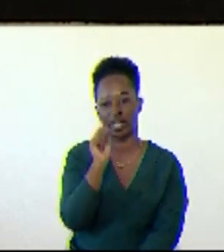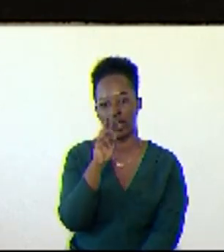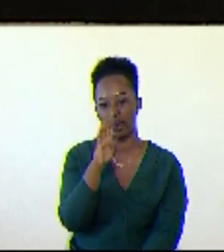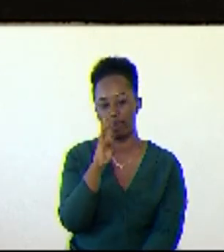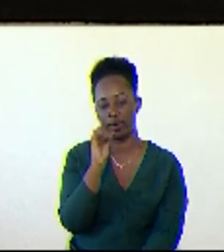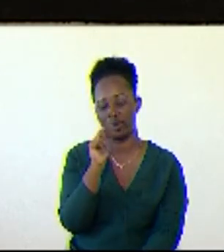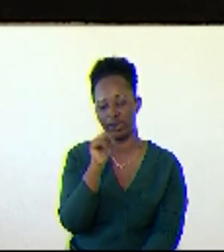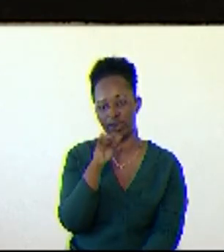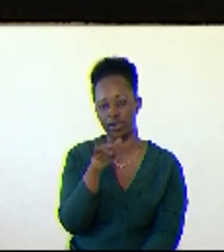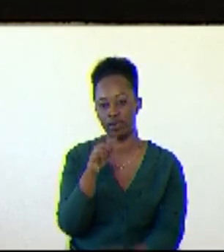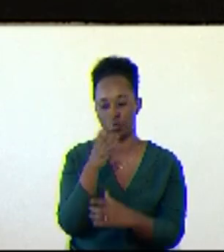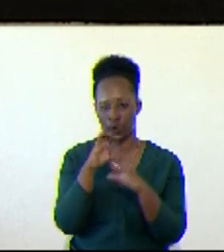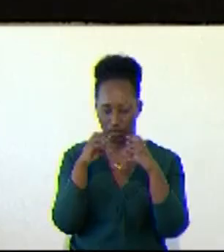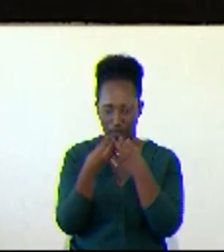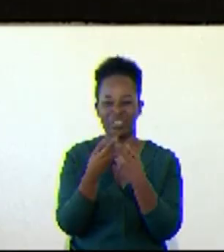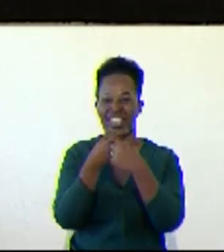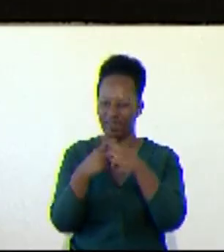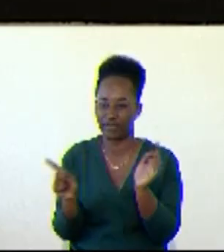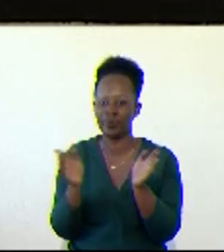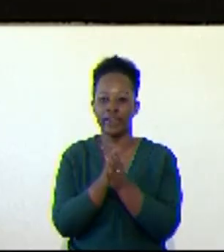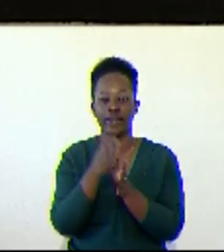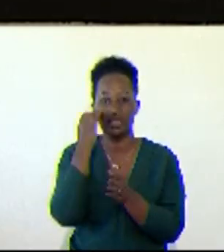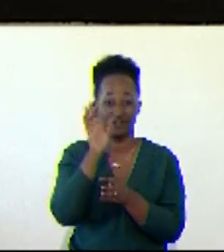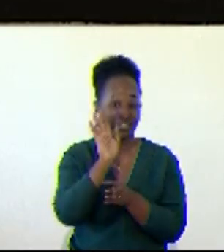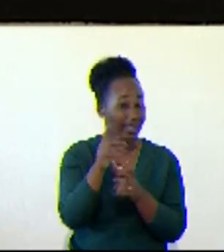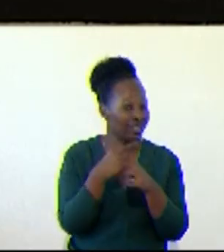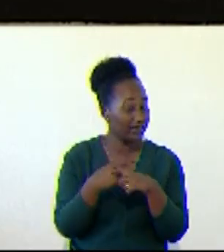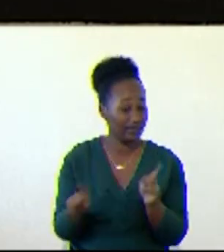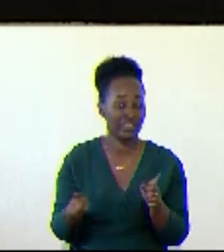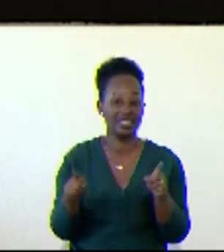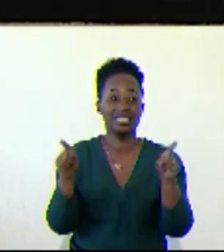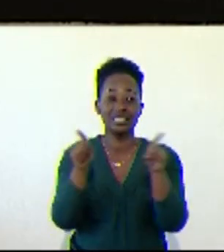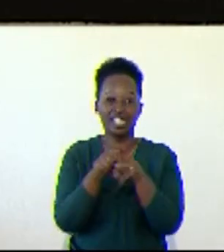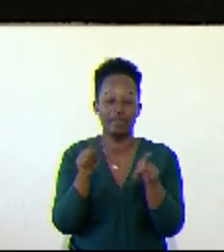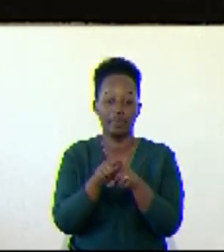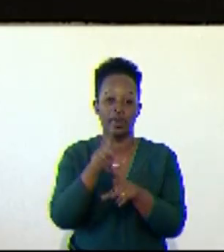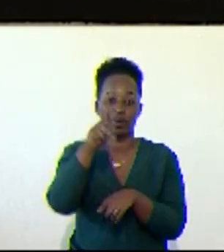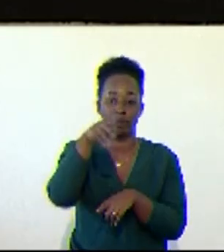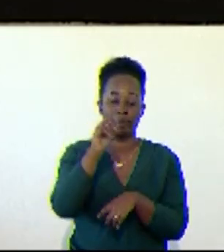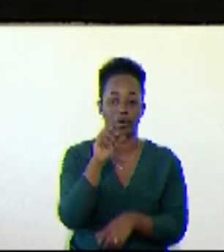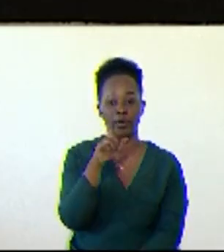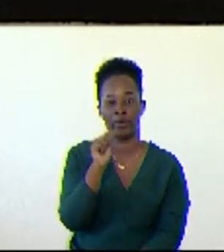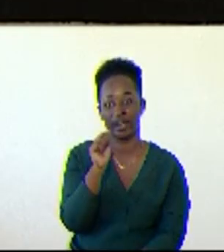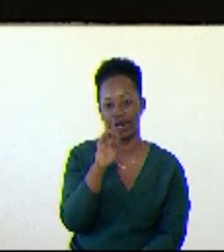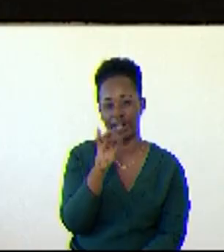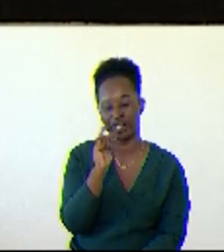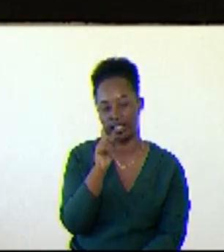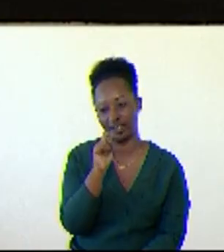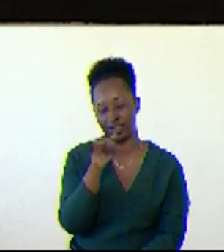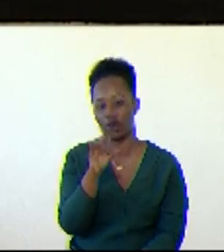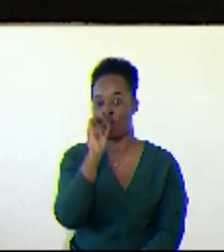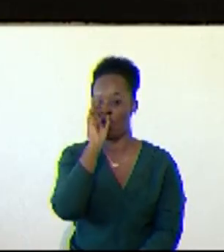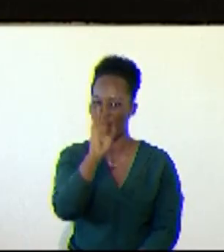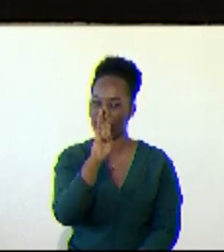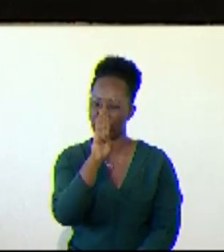are different. And if they are different, even the polarity of the bond will be different.